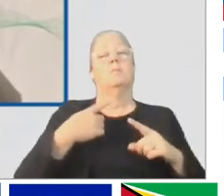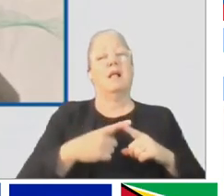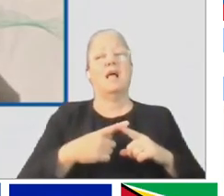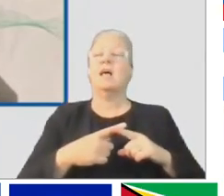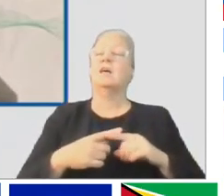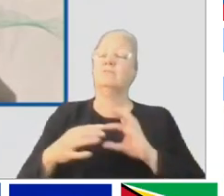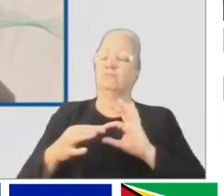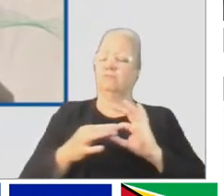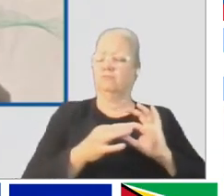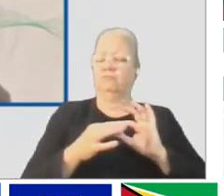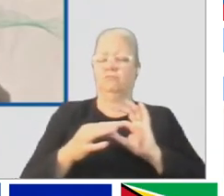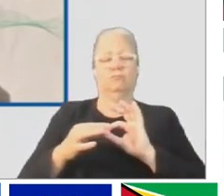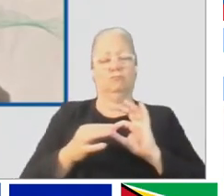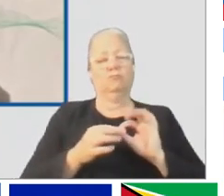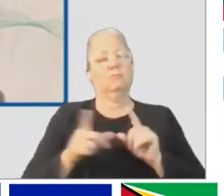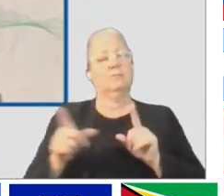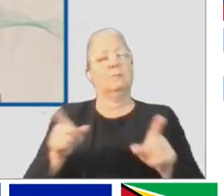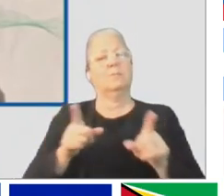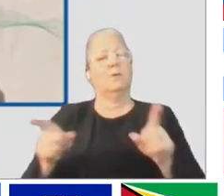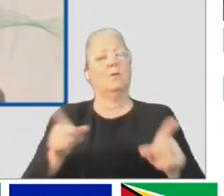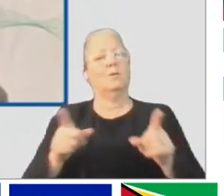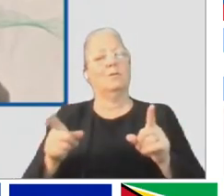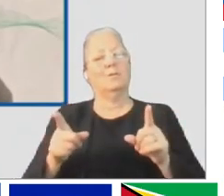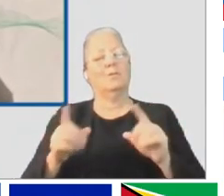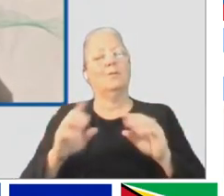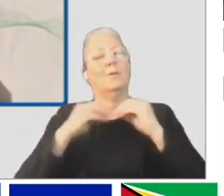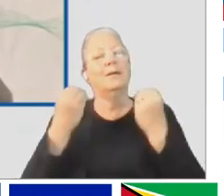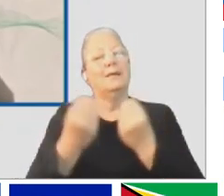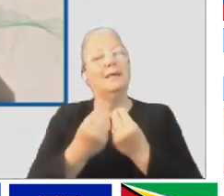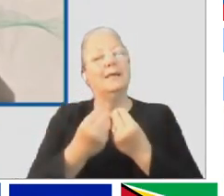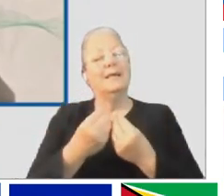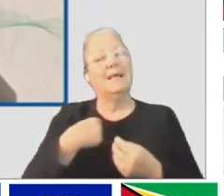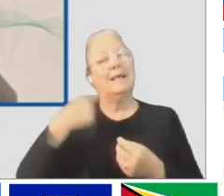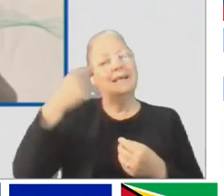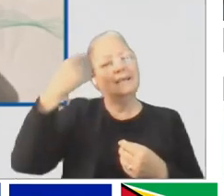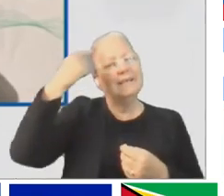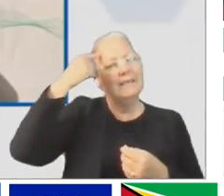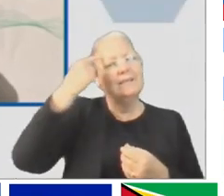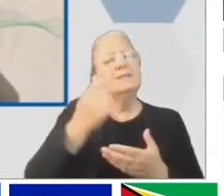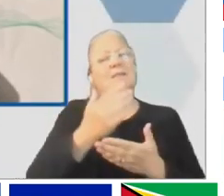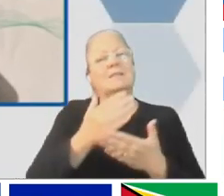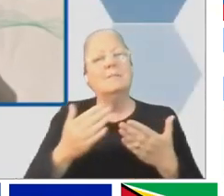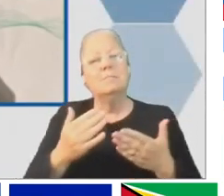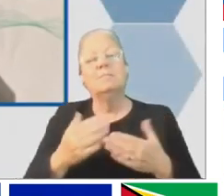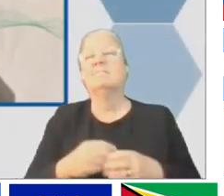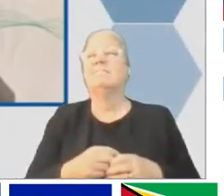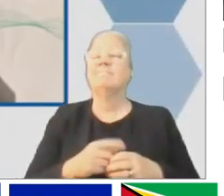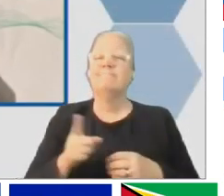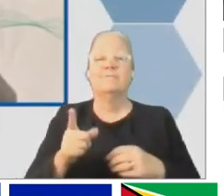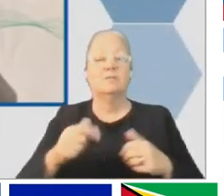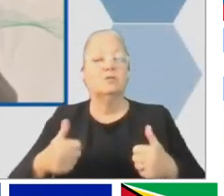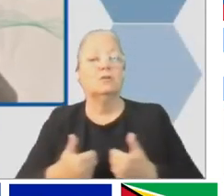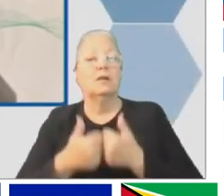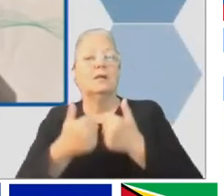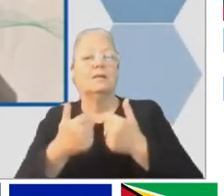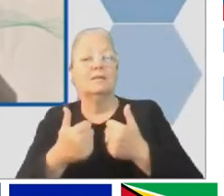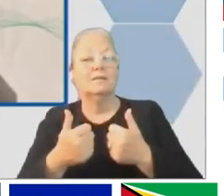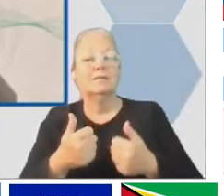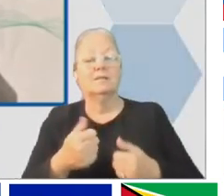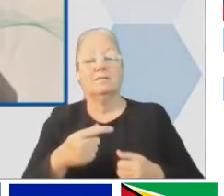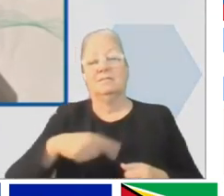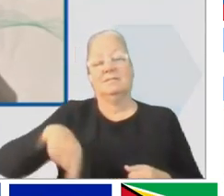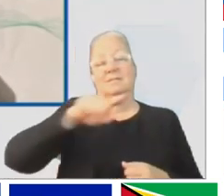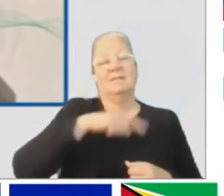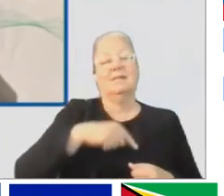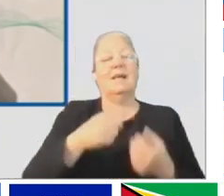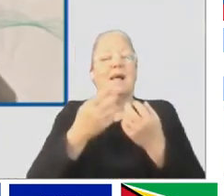think this is where sometimes the challenge will come, since we both have interactions at